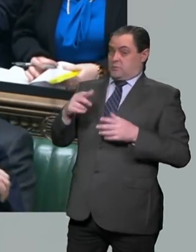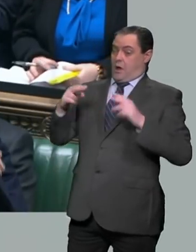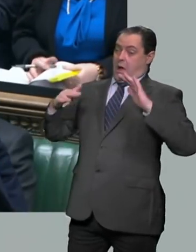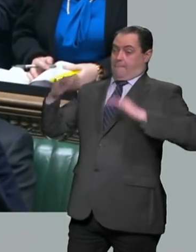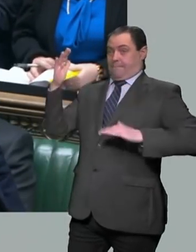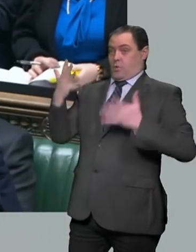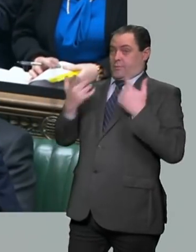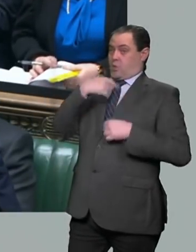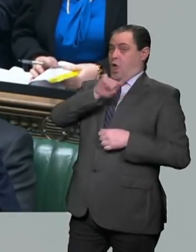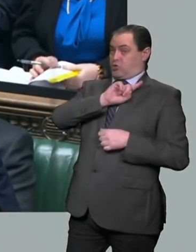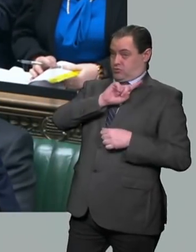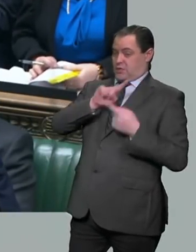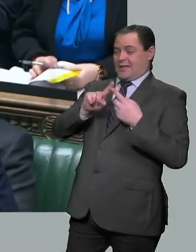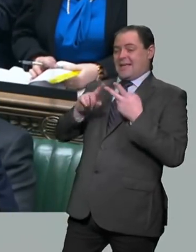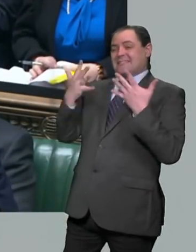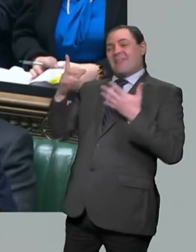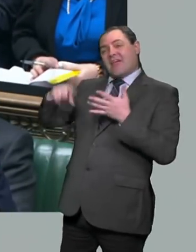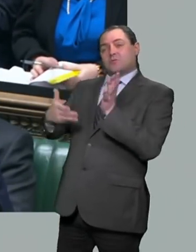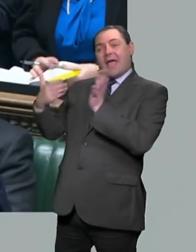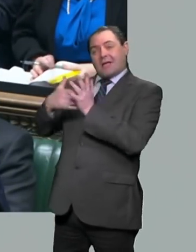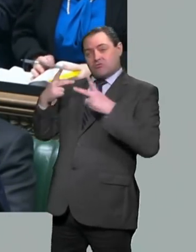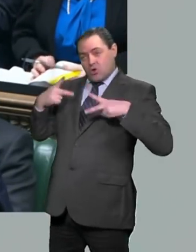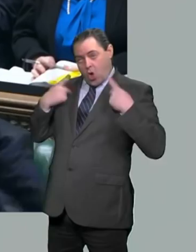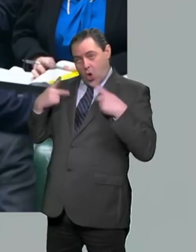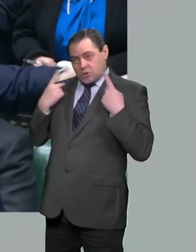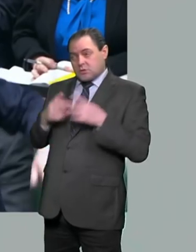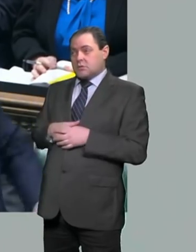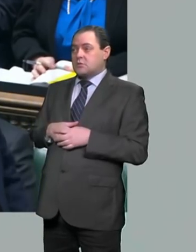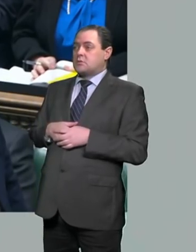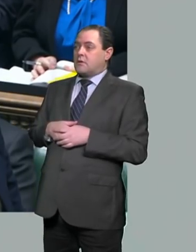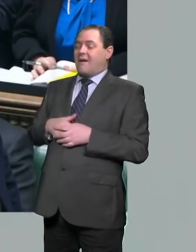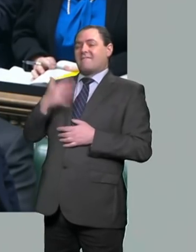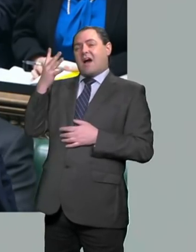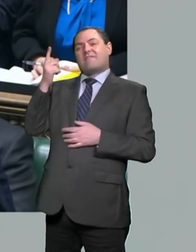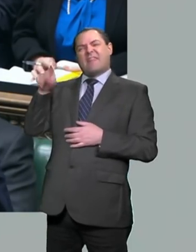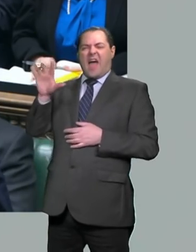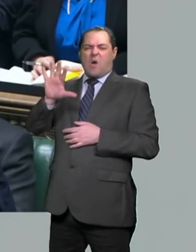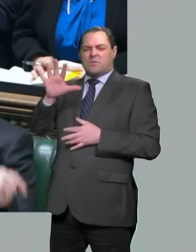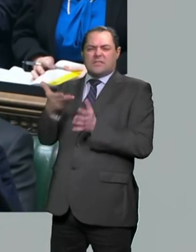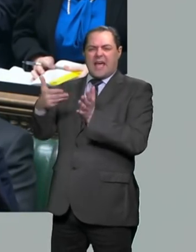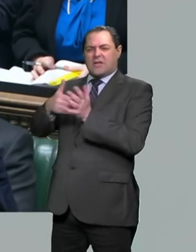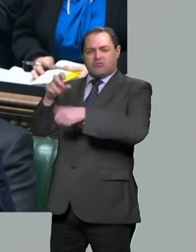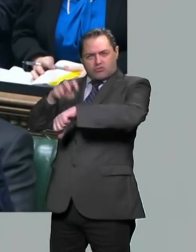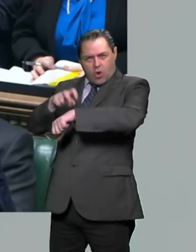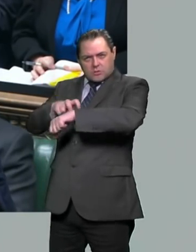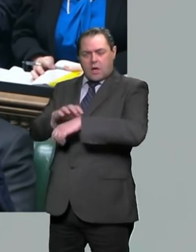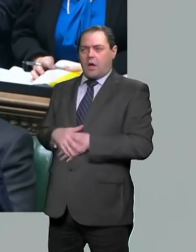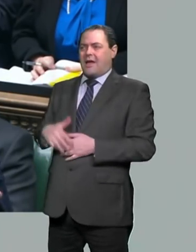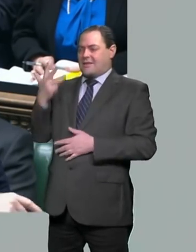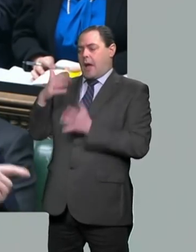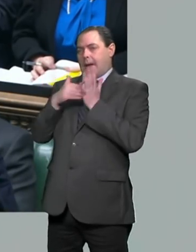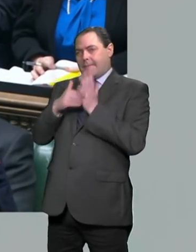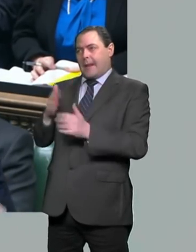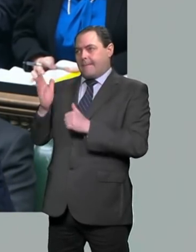year. 10,000 more nurses, 10,900 more nurses, about 5,000 more doctors, 9 million more